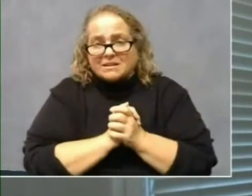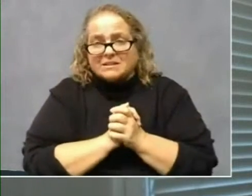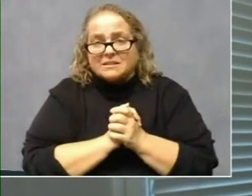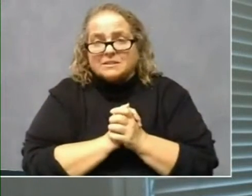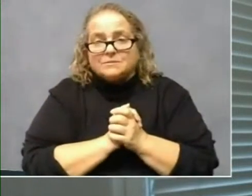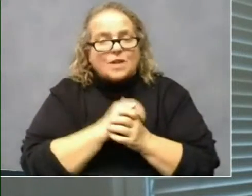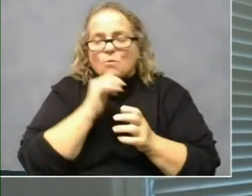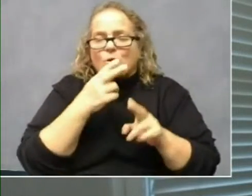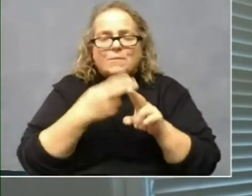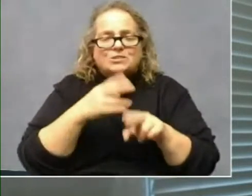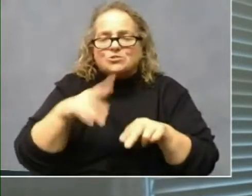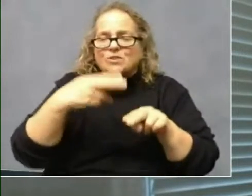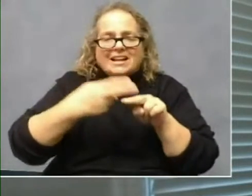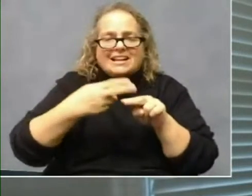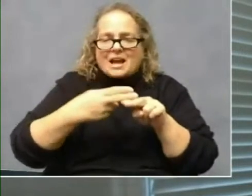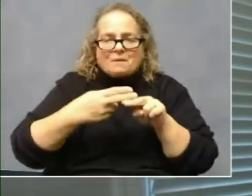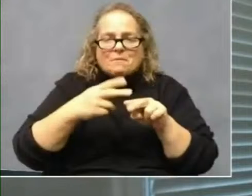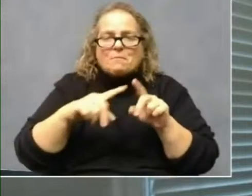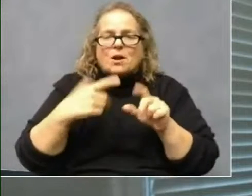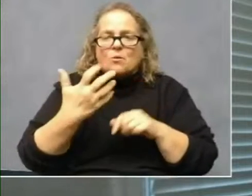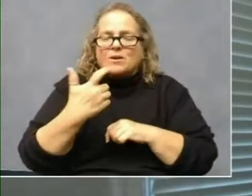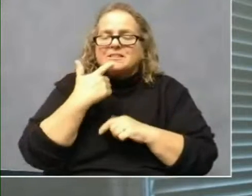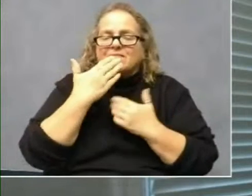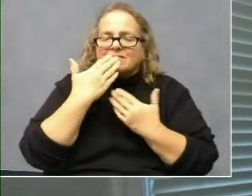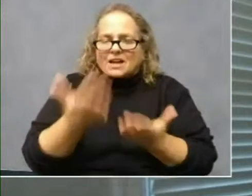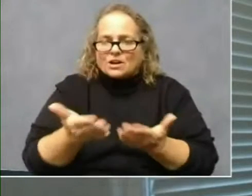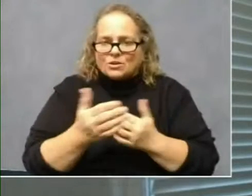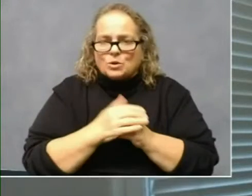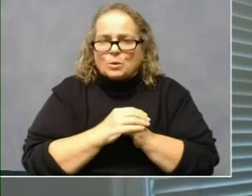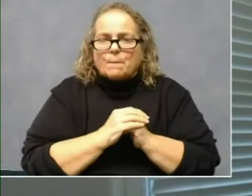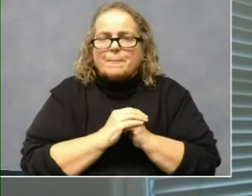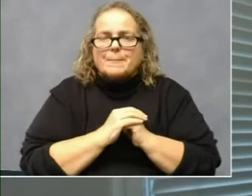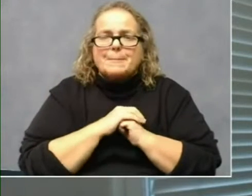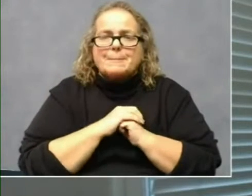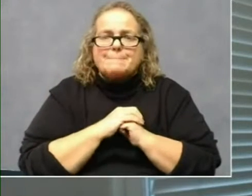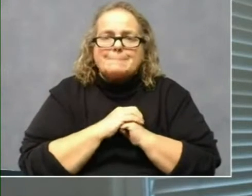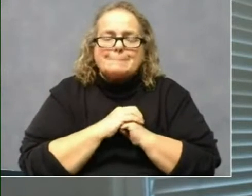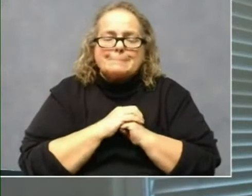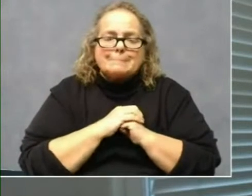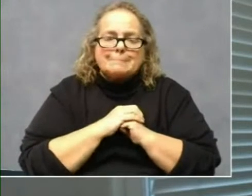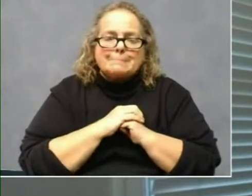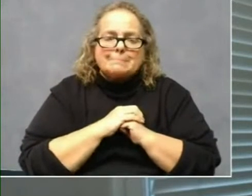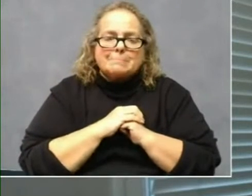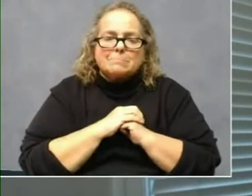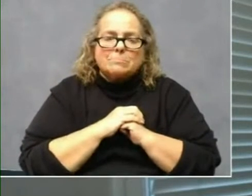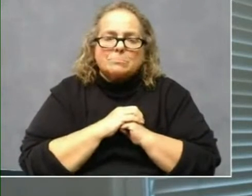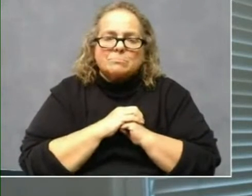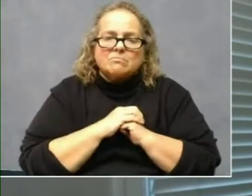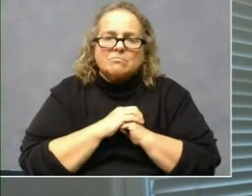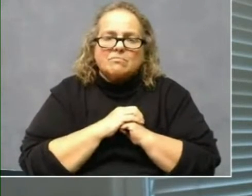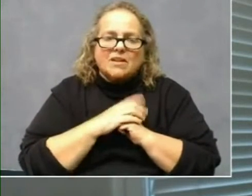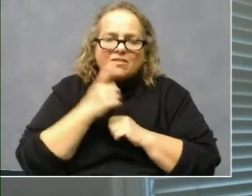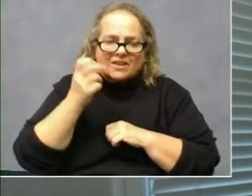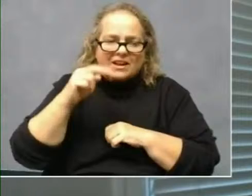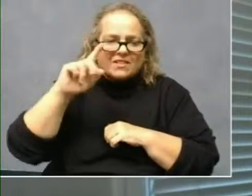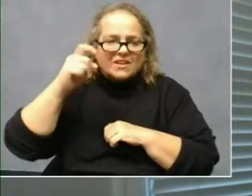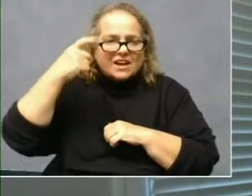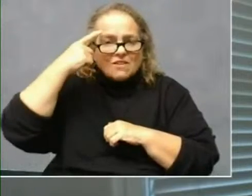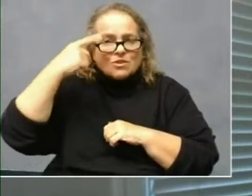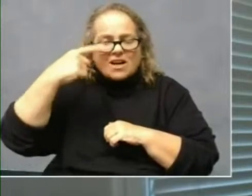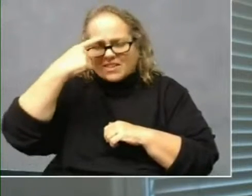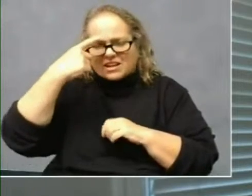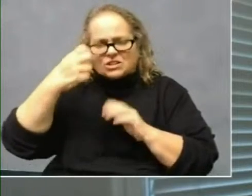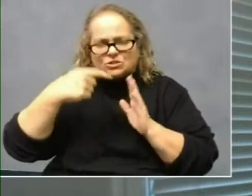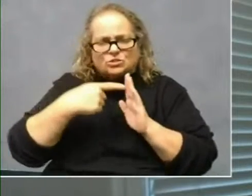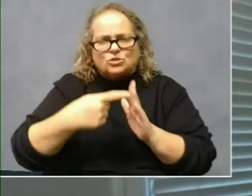never know when that could come back to result in consequences you don't want. And then the governor showed, I think he showed previously,